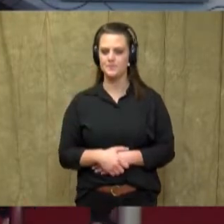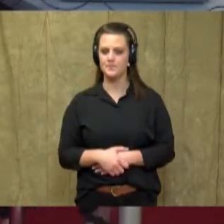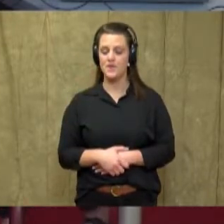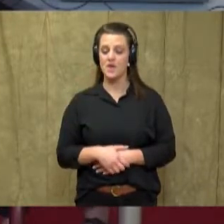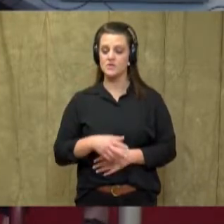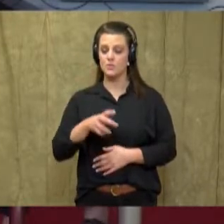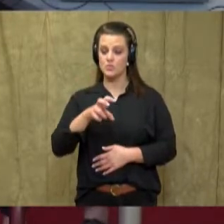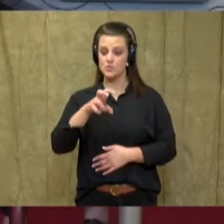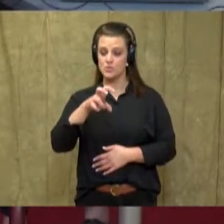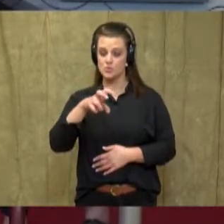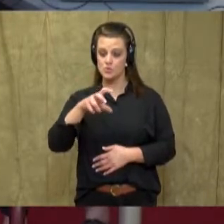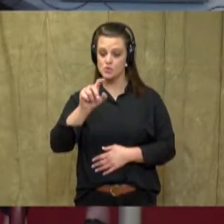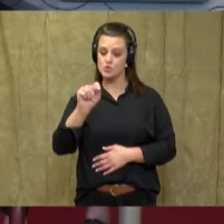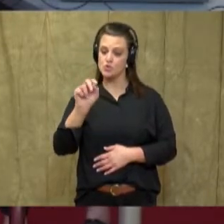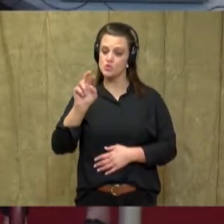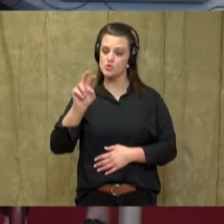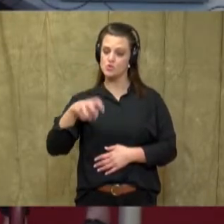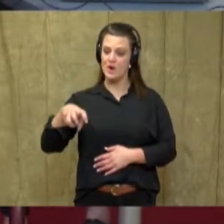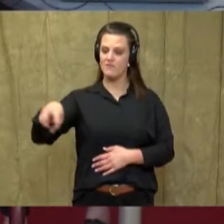the Potato.